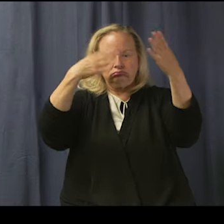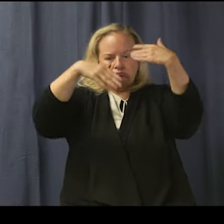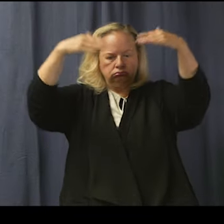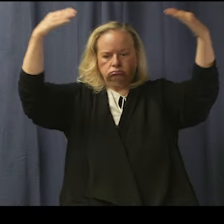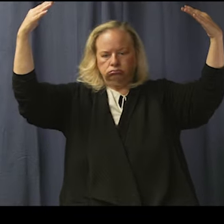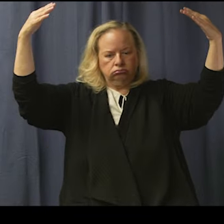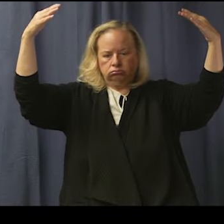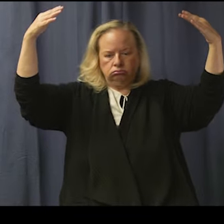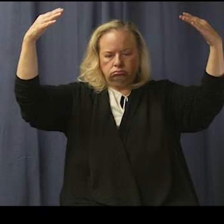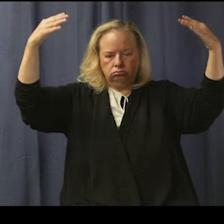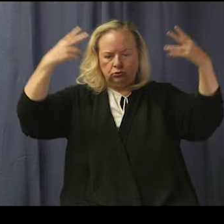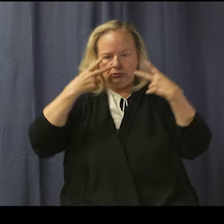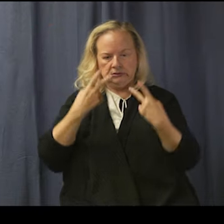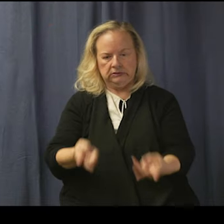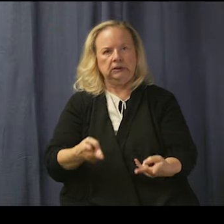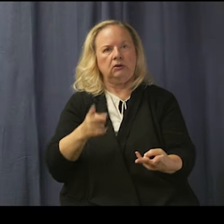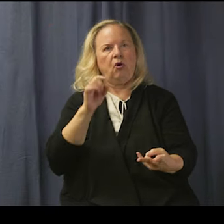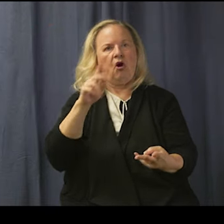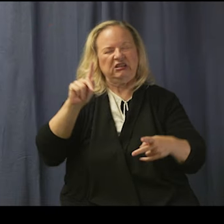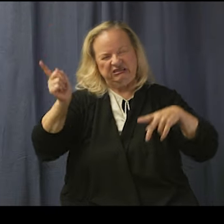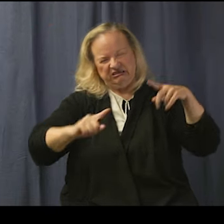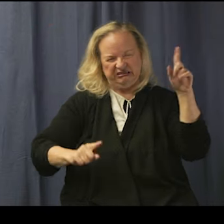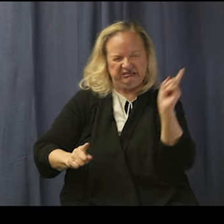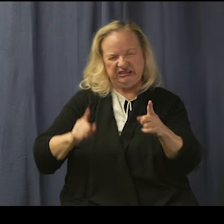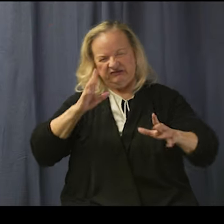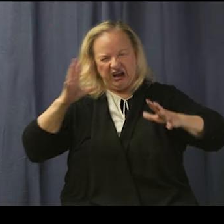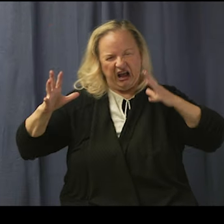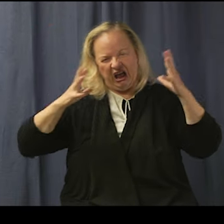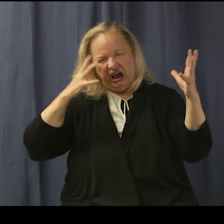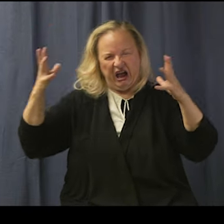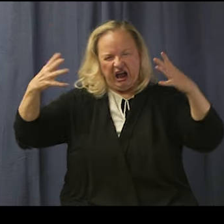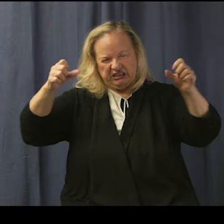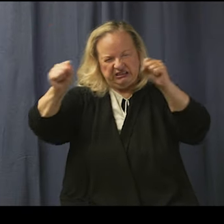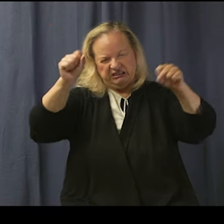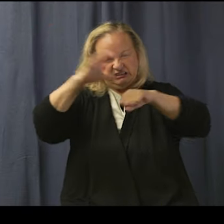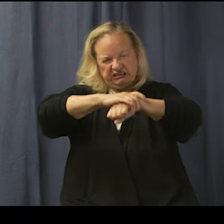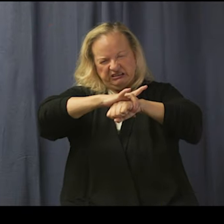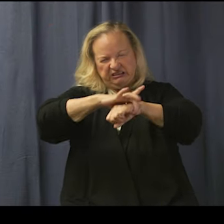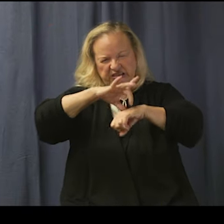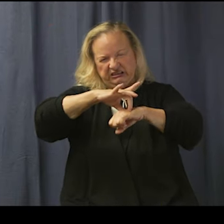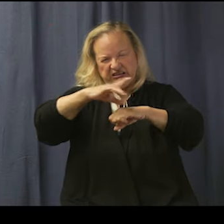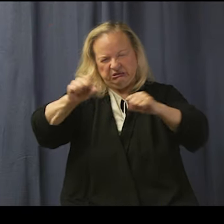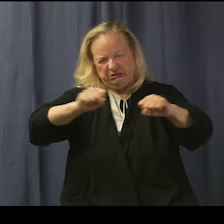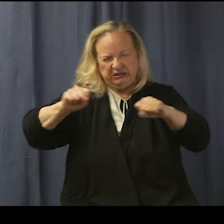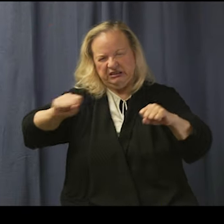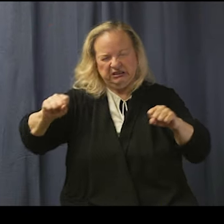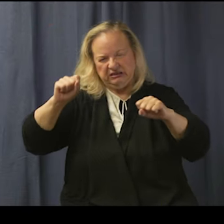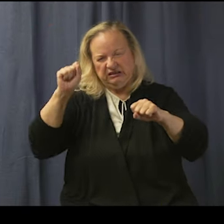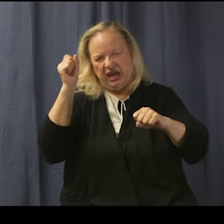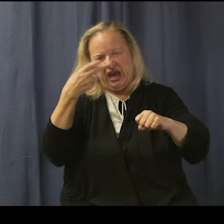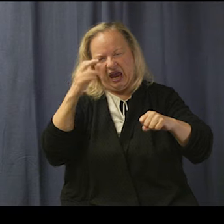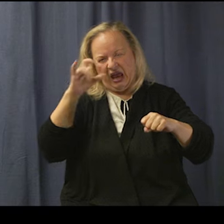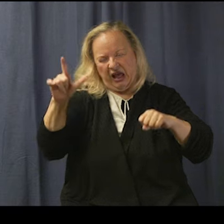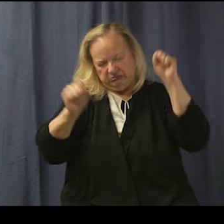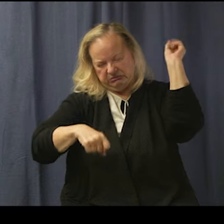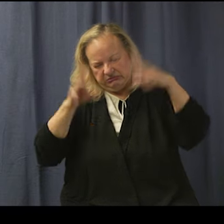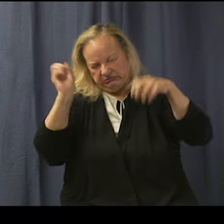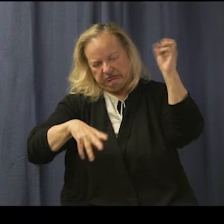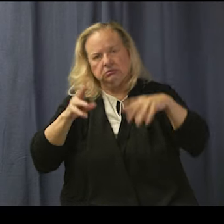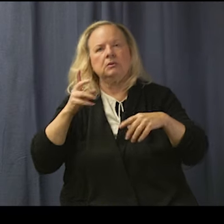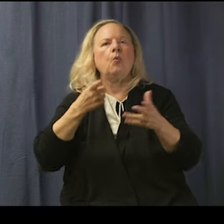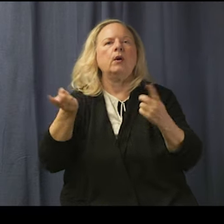temple the Ark of the Covenant. And there was lightning and voices and thunderings and earthquake and great hail. Well, guess what? Now that you know that, what